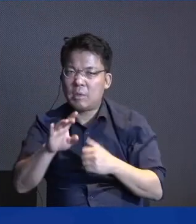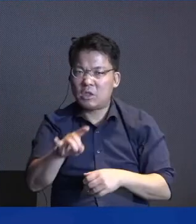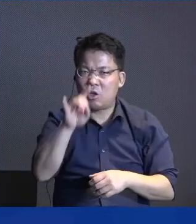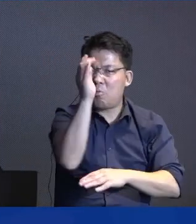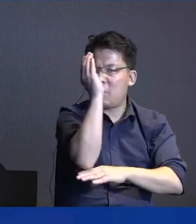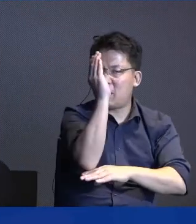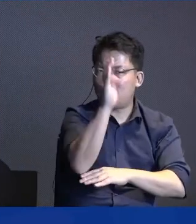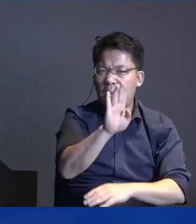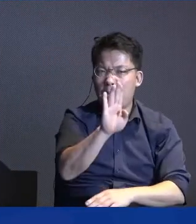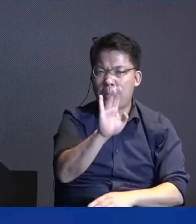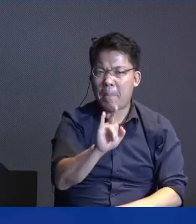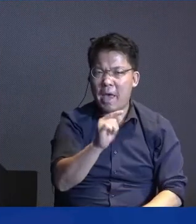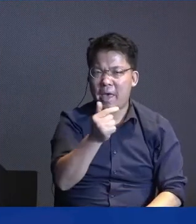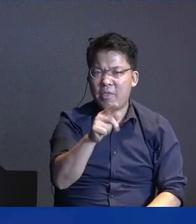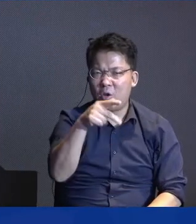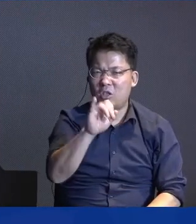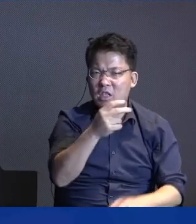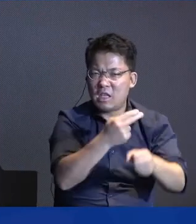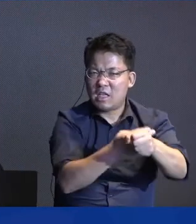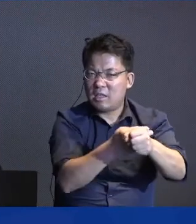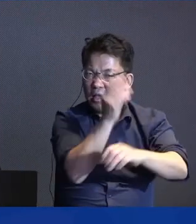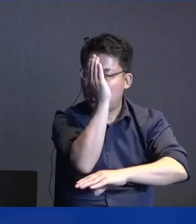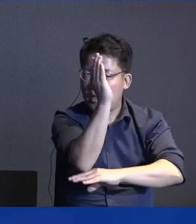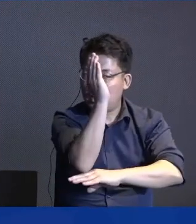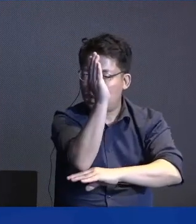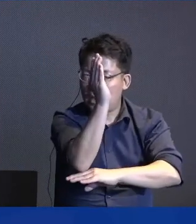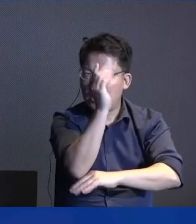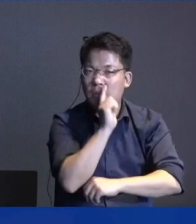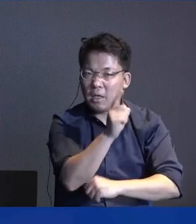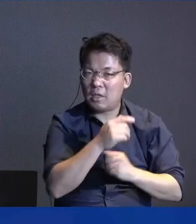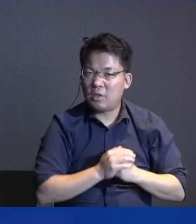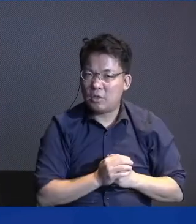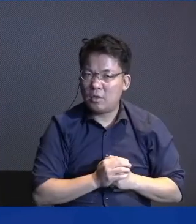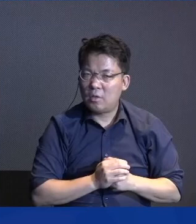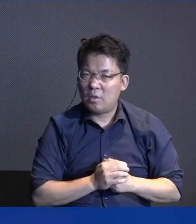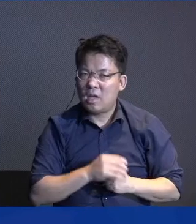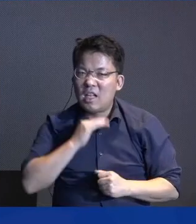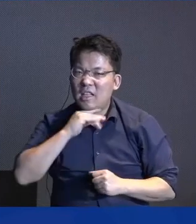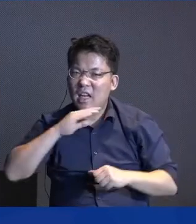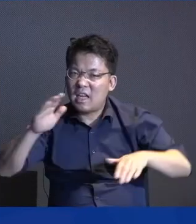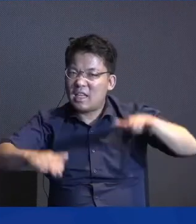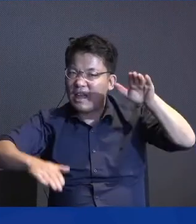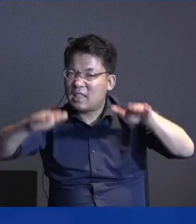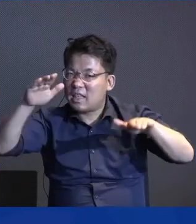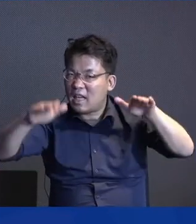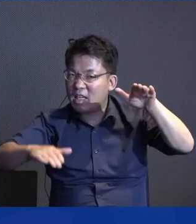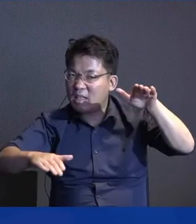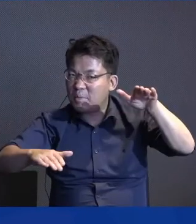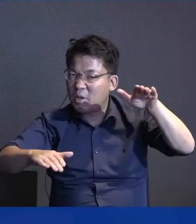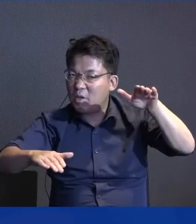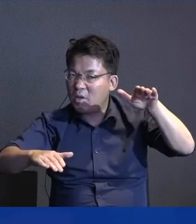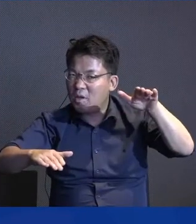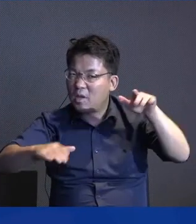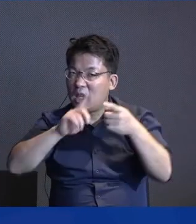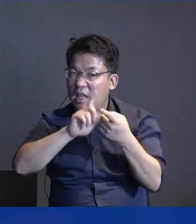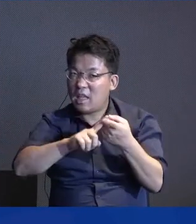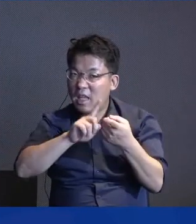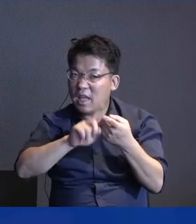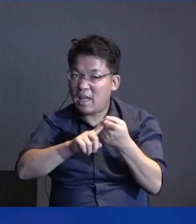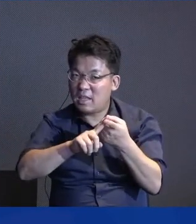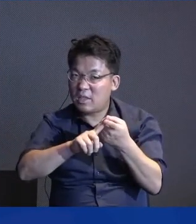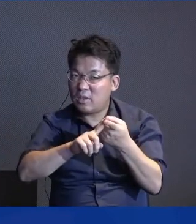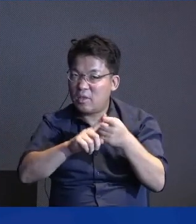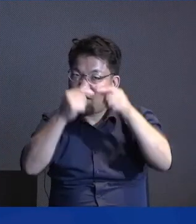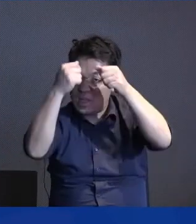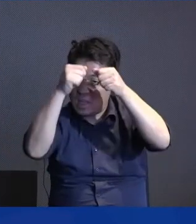ageism is a very important issue to address in Korea, especially during the pandemic. We have